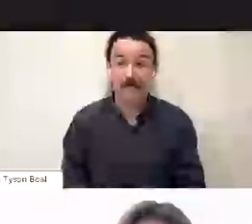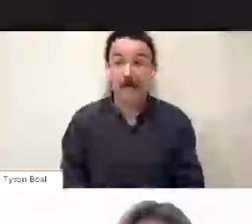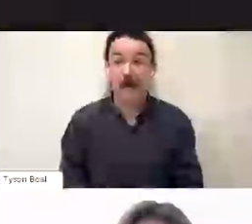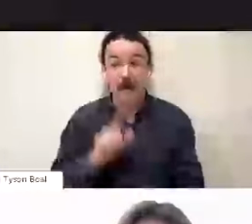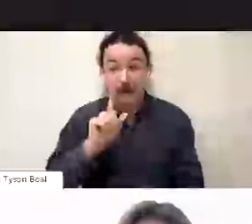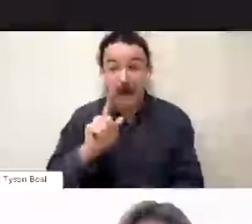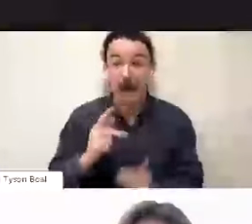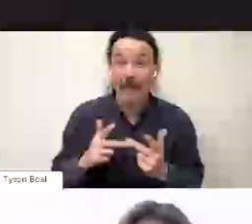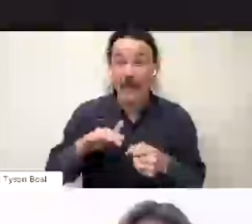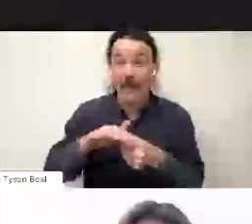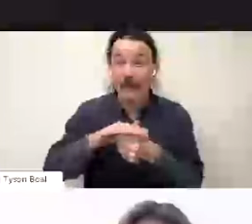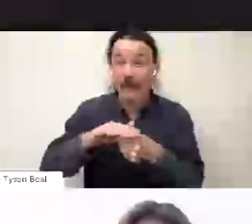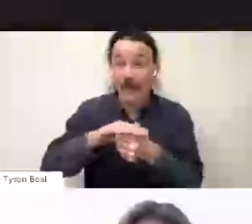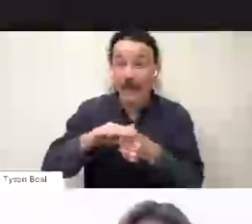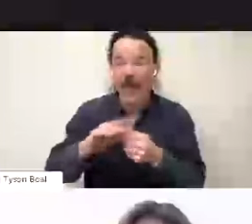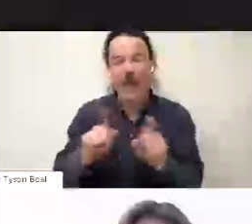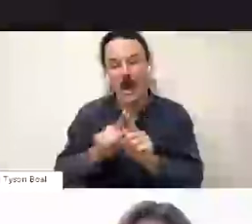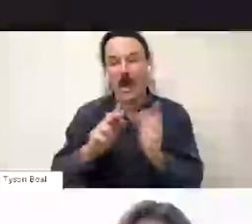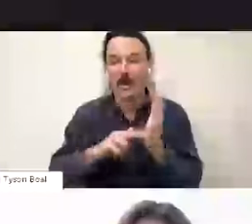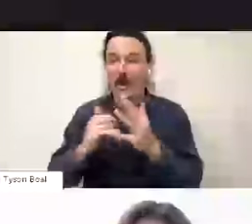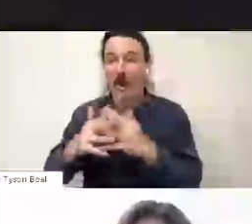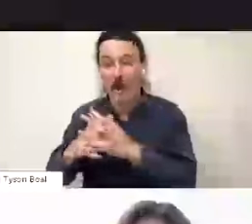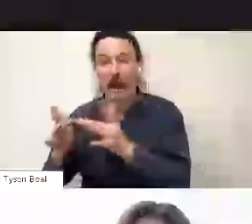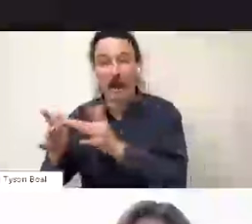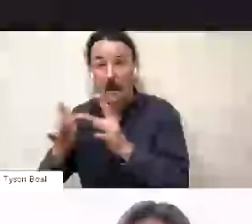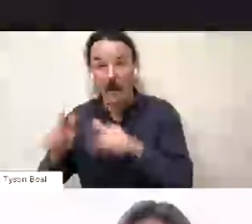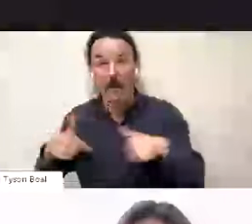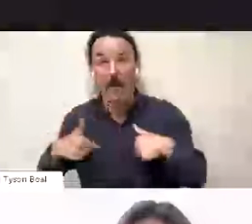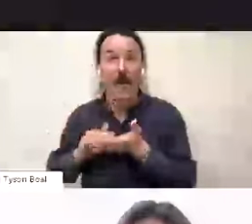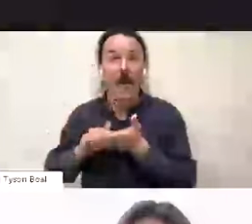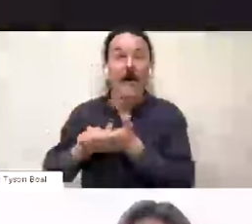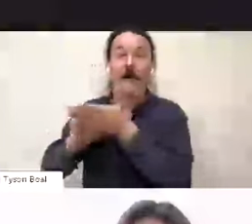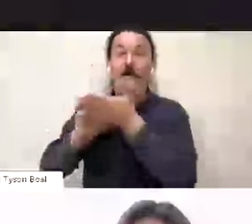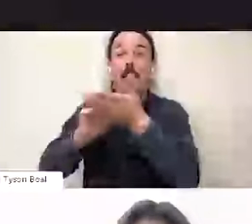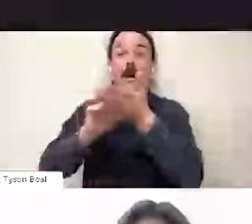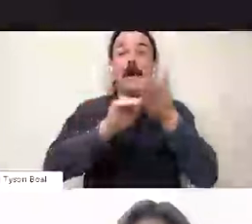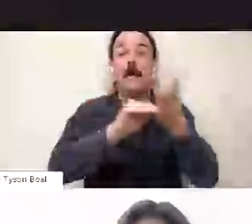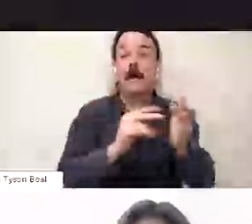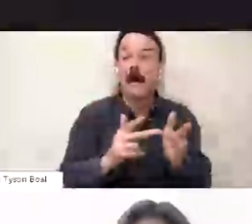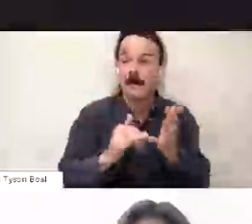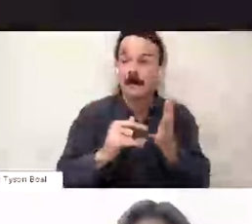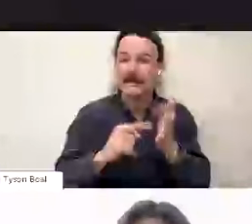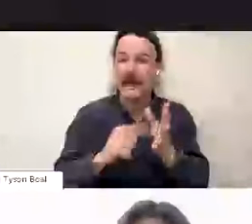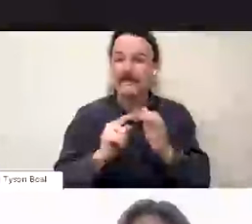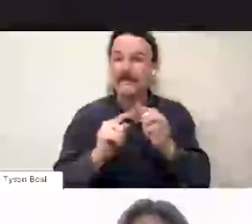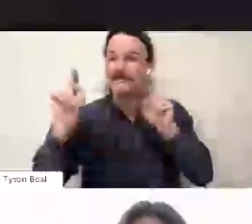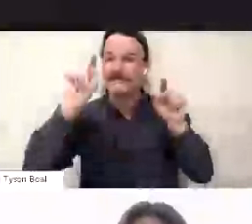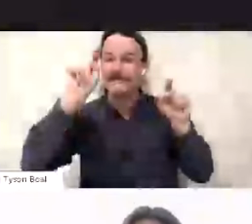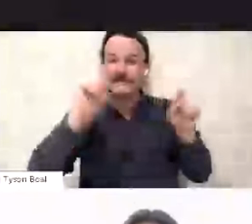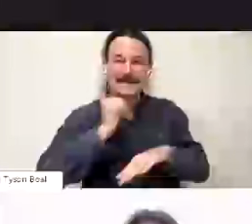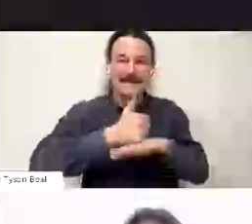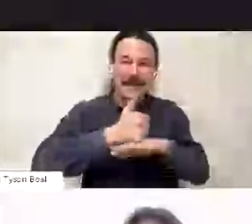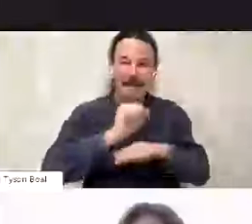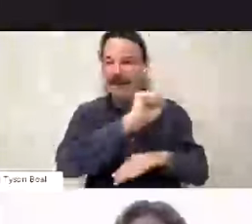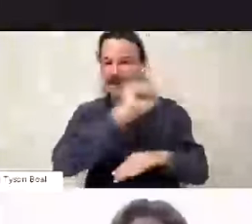New South Wales network was helping out other states to get their networks going, or at least try and meet in some